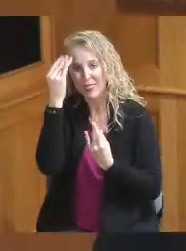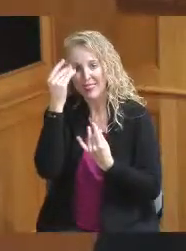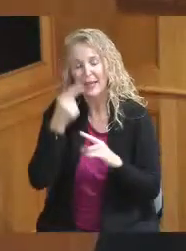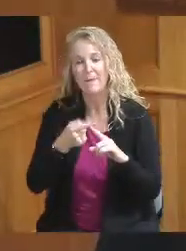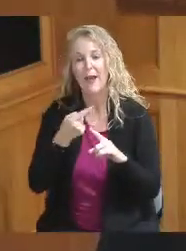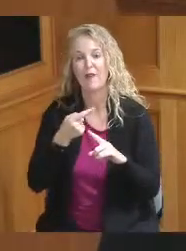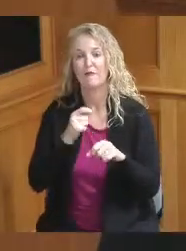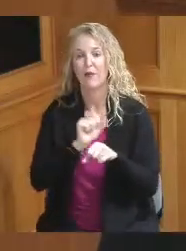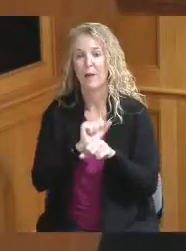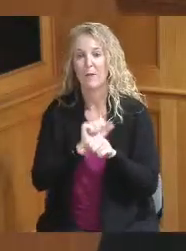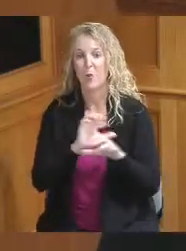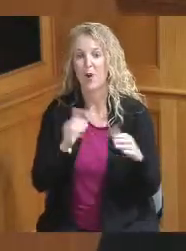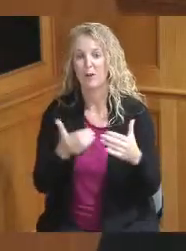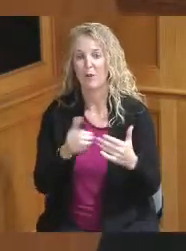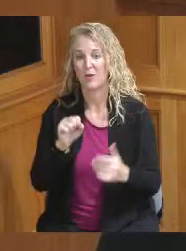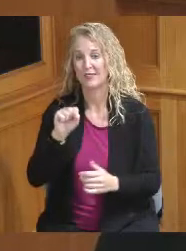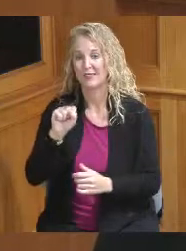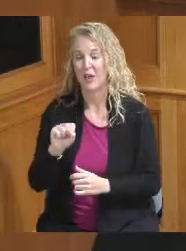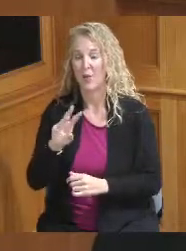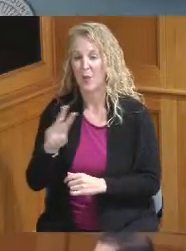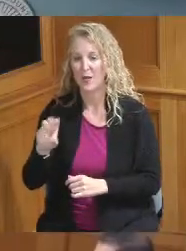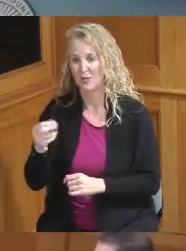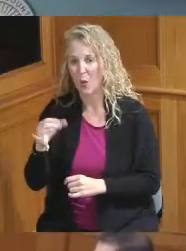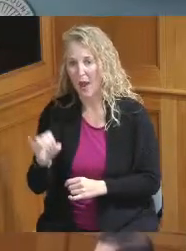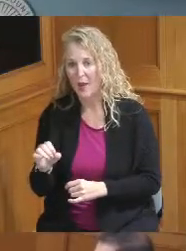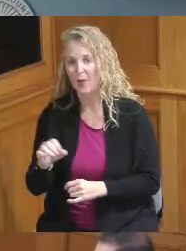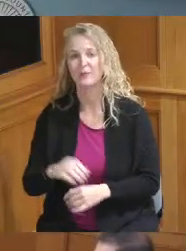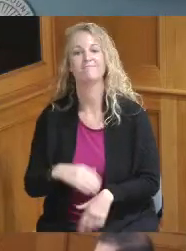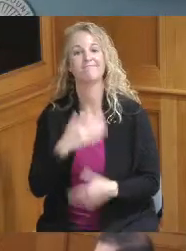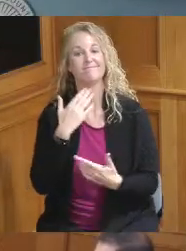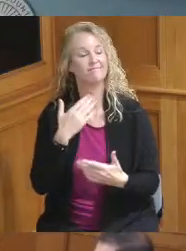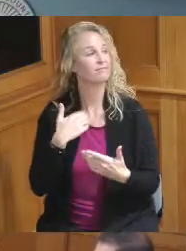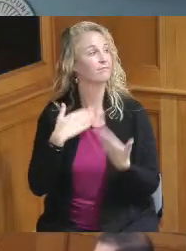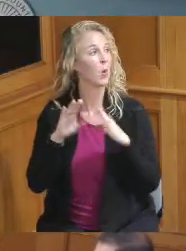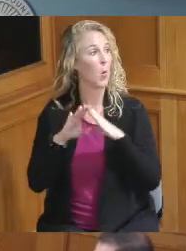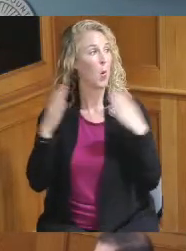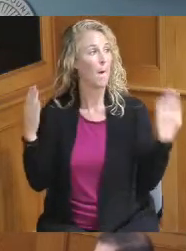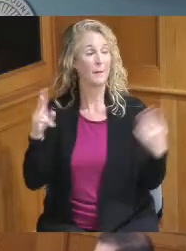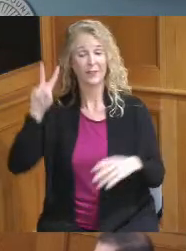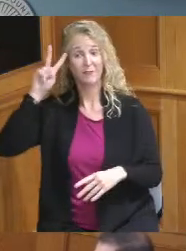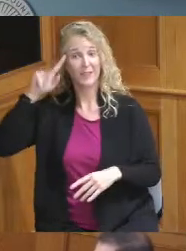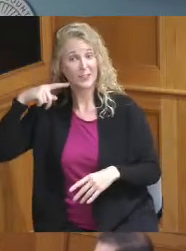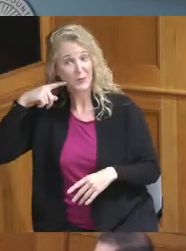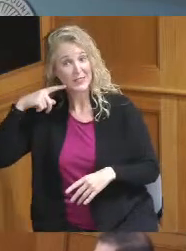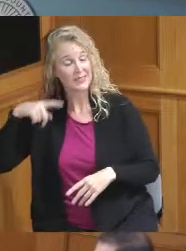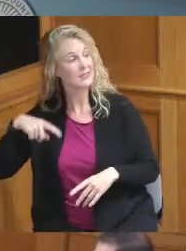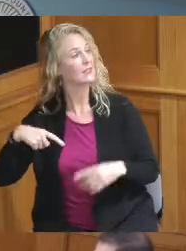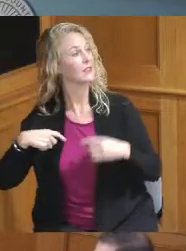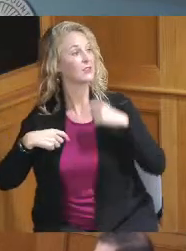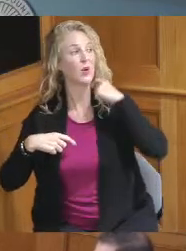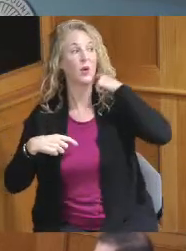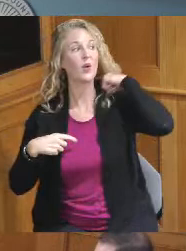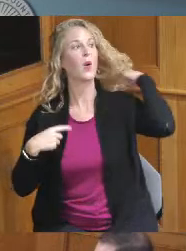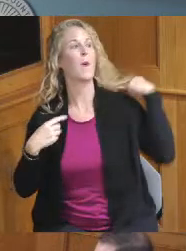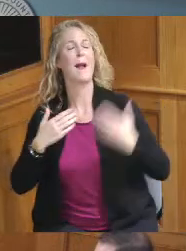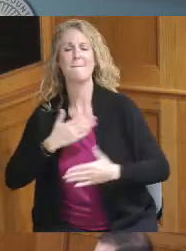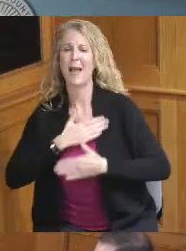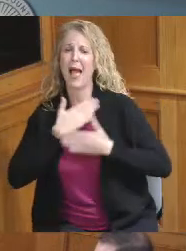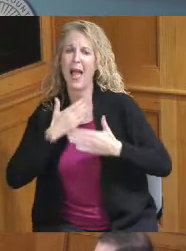of the Workforce Council of Southwest Ohio. Thank you. I'll open it up, Vice President Treehouse. Yeah, no, I'm happy to support